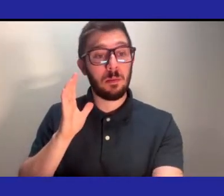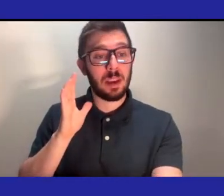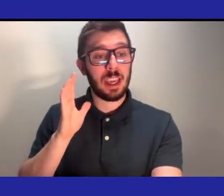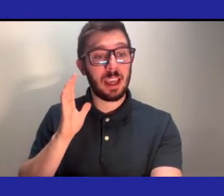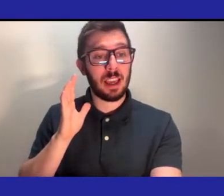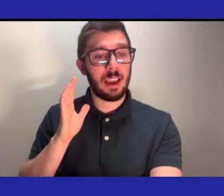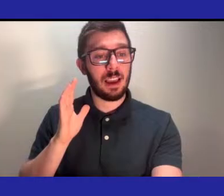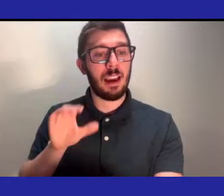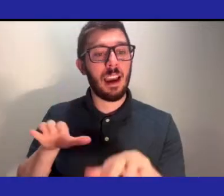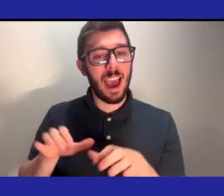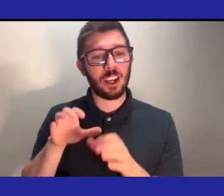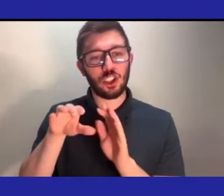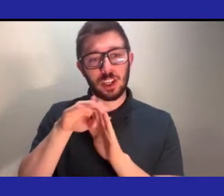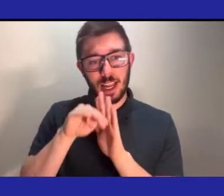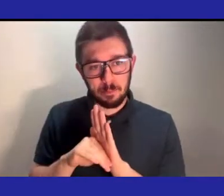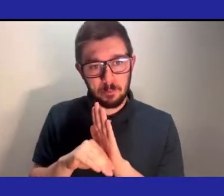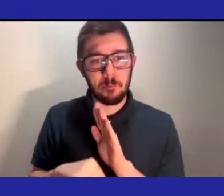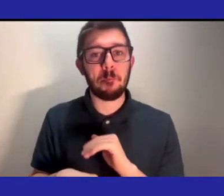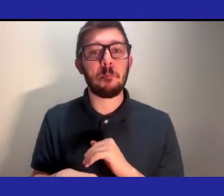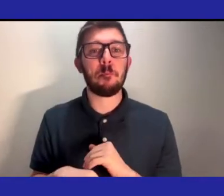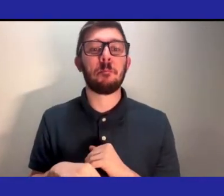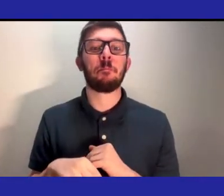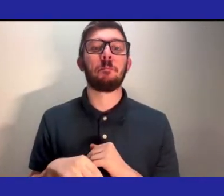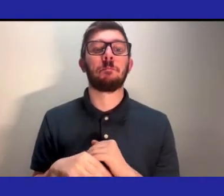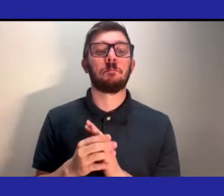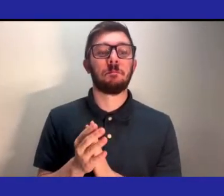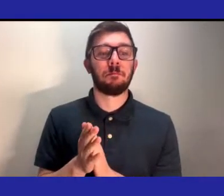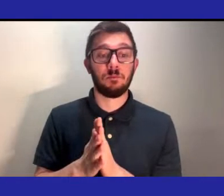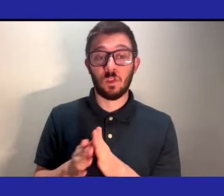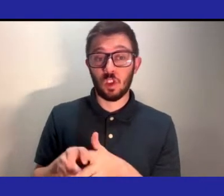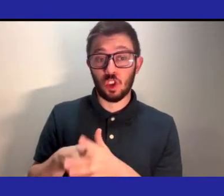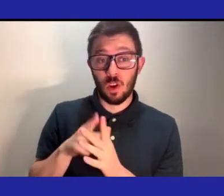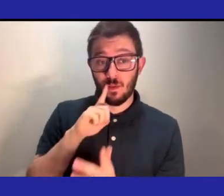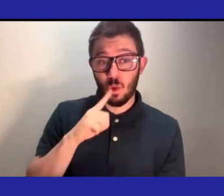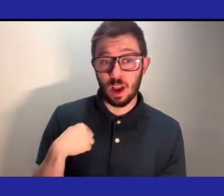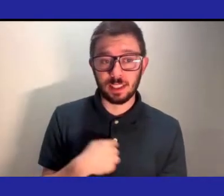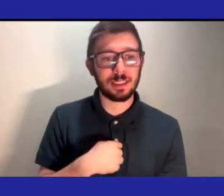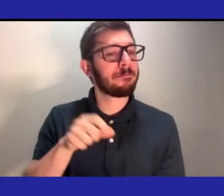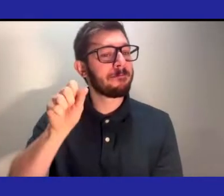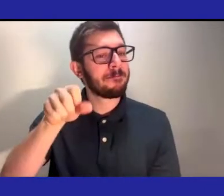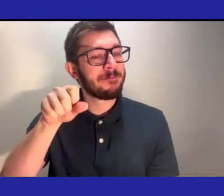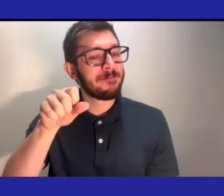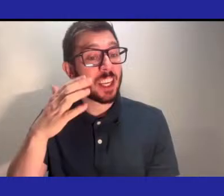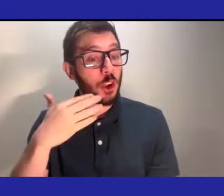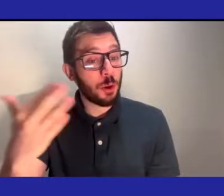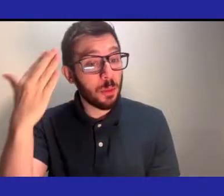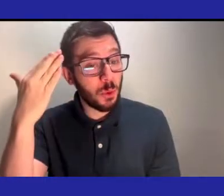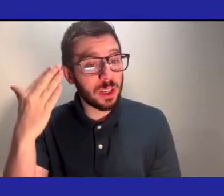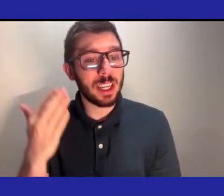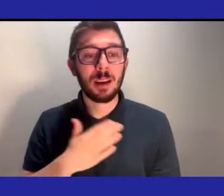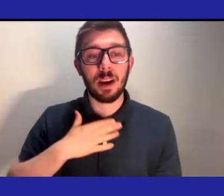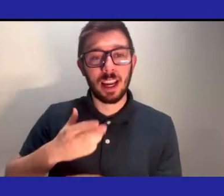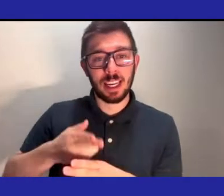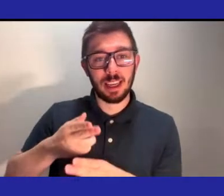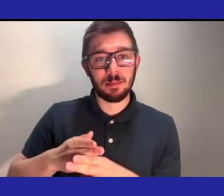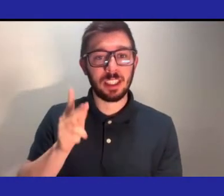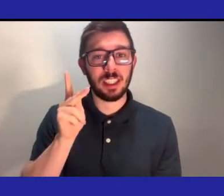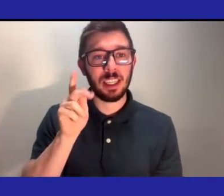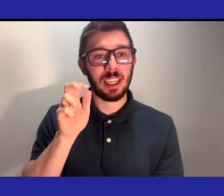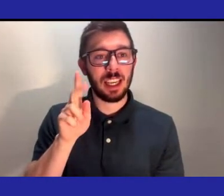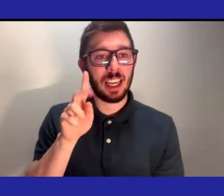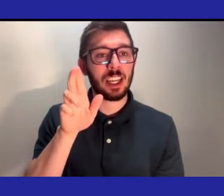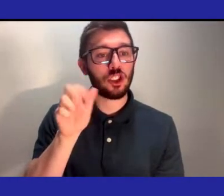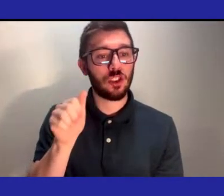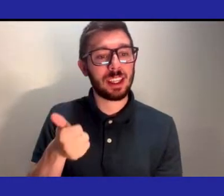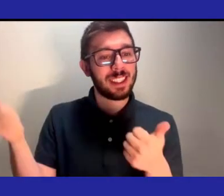Ford, do you start off for us? I will. Good morning. My name is Kendra Ford, Senior Vice President, Clinical